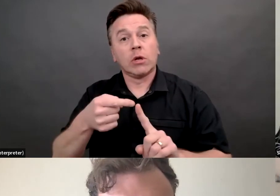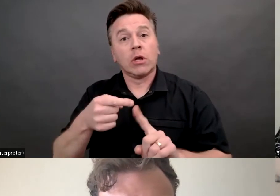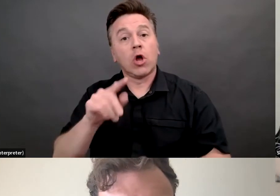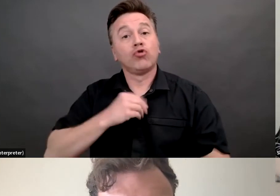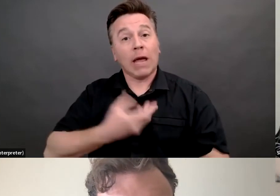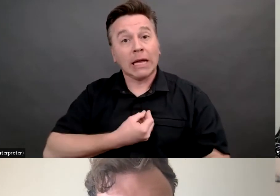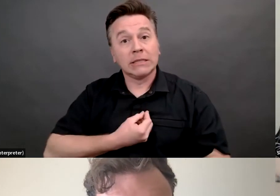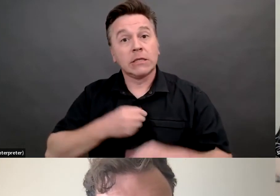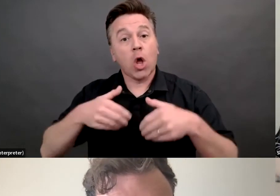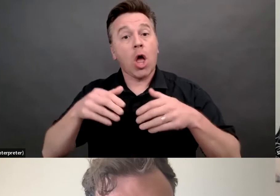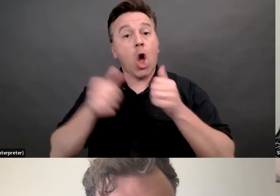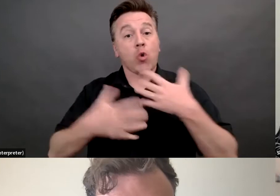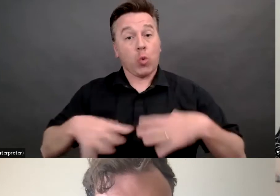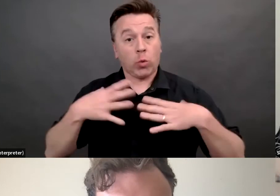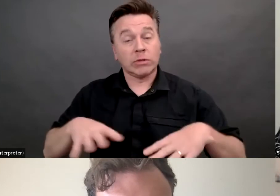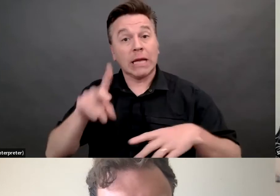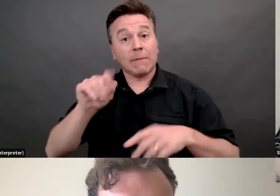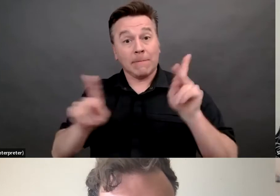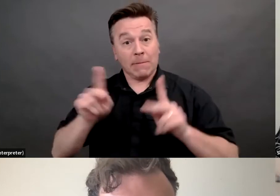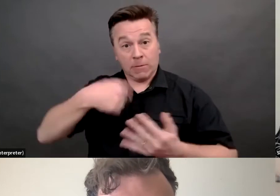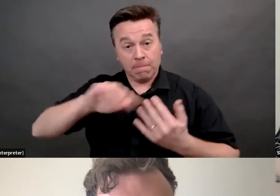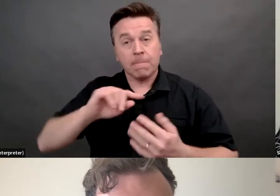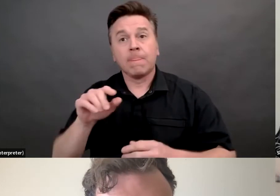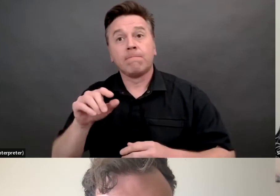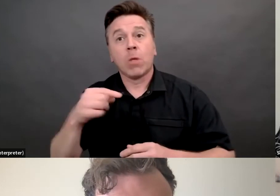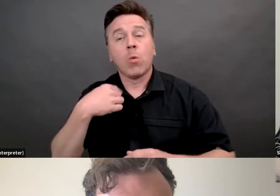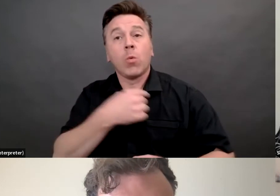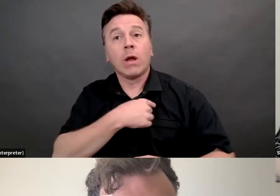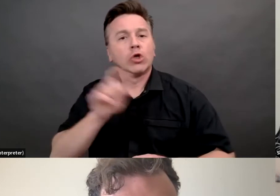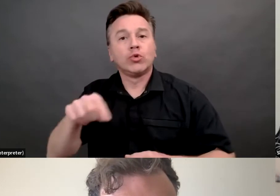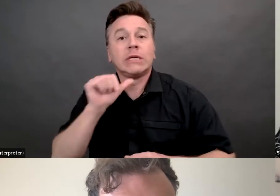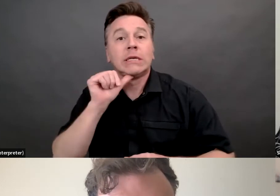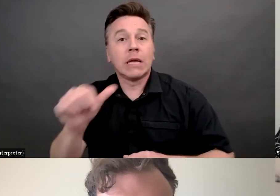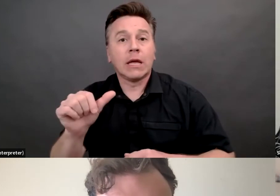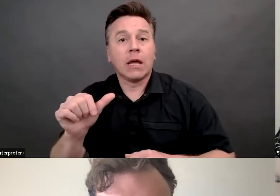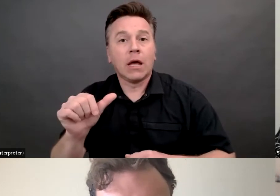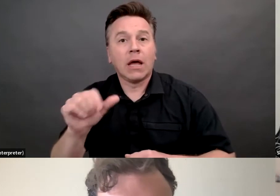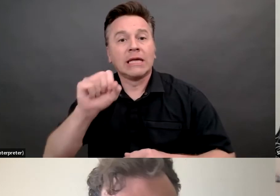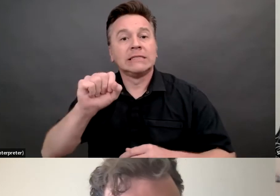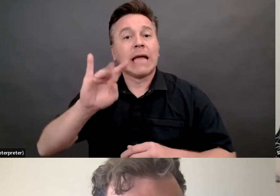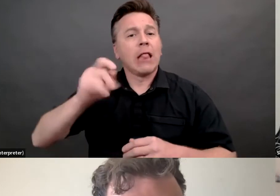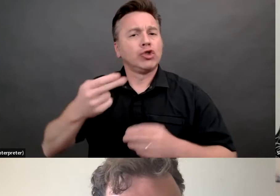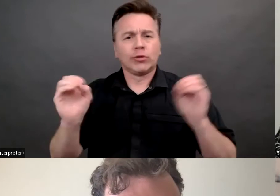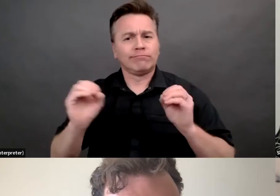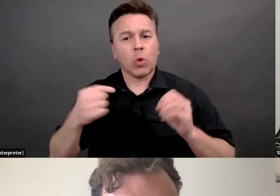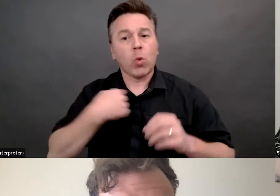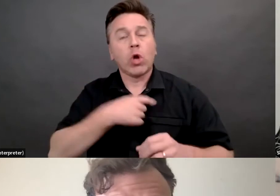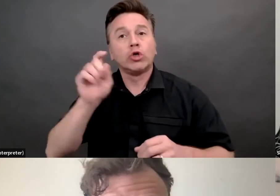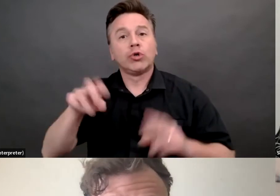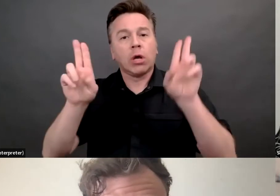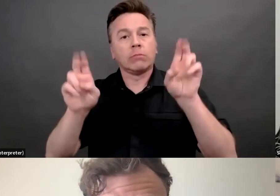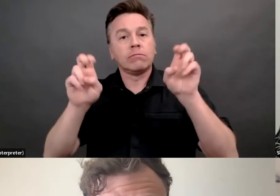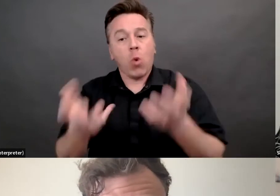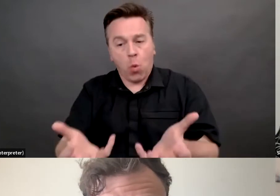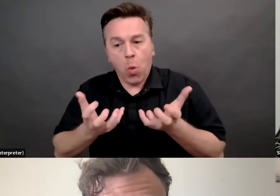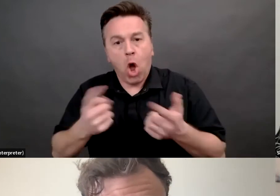trans undergarments and for people with disabilities is that we shouldn't be stylish because we should, quote, want